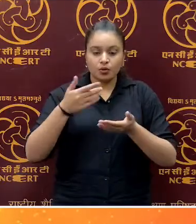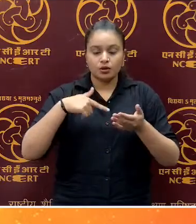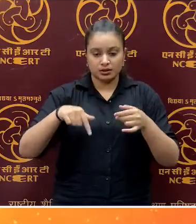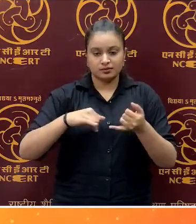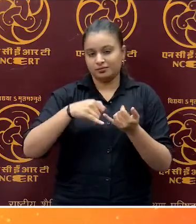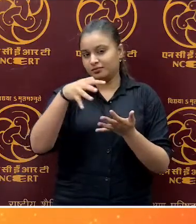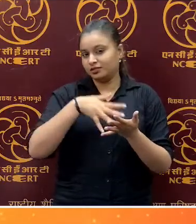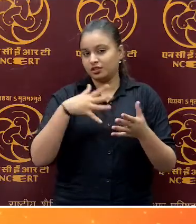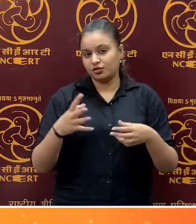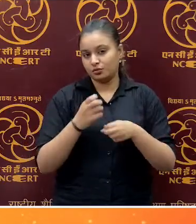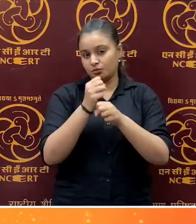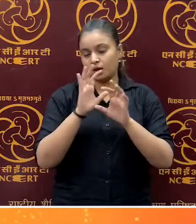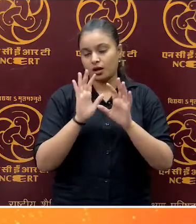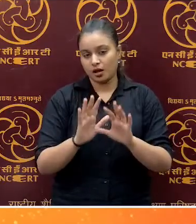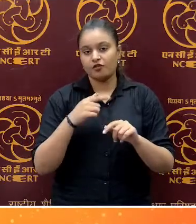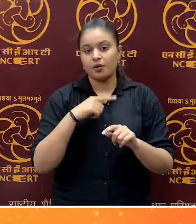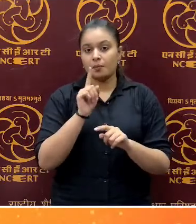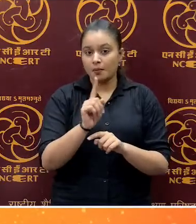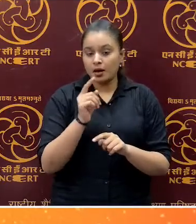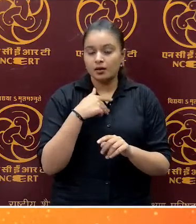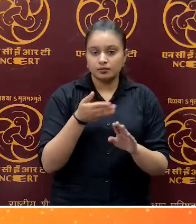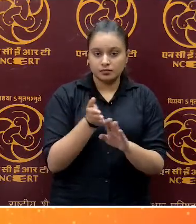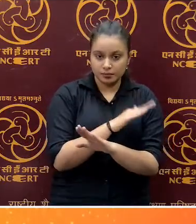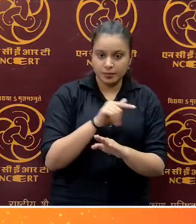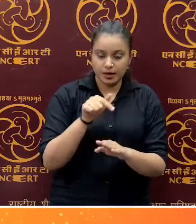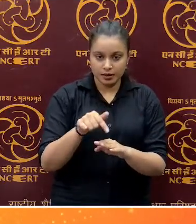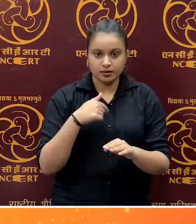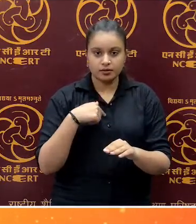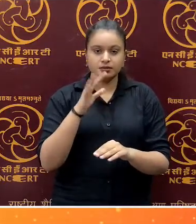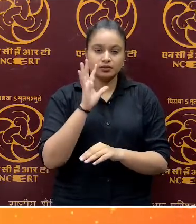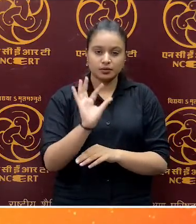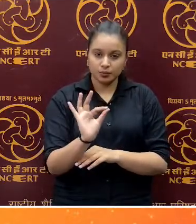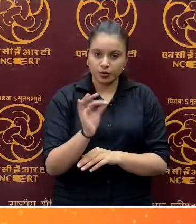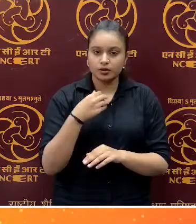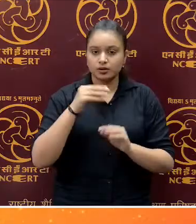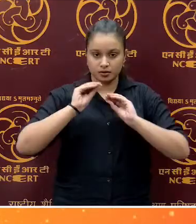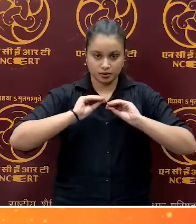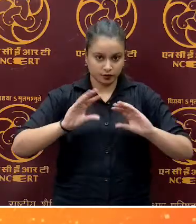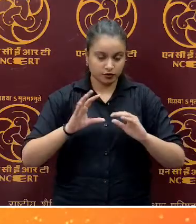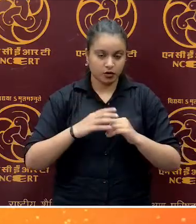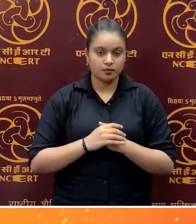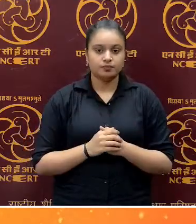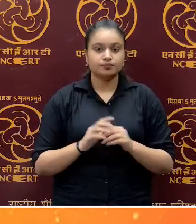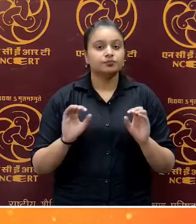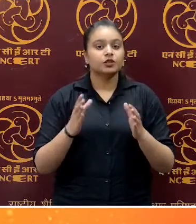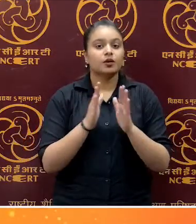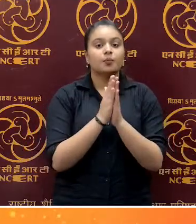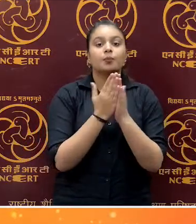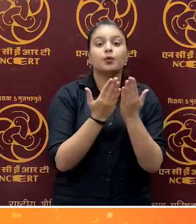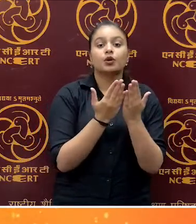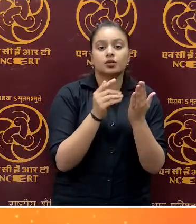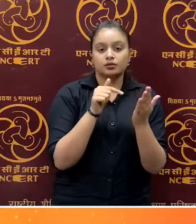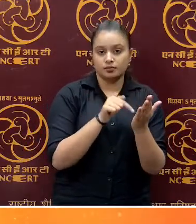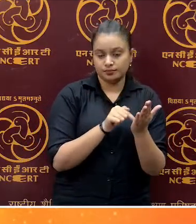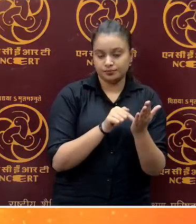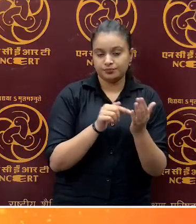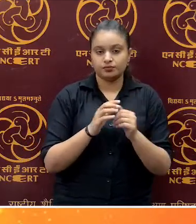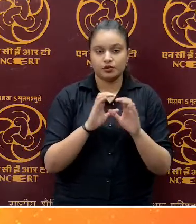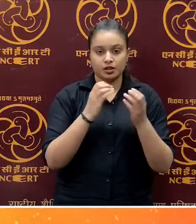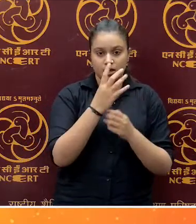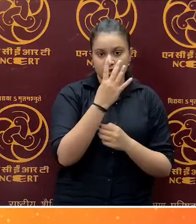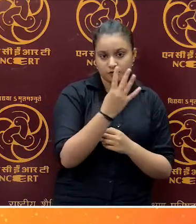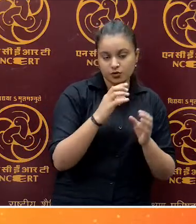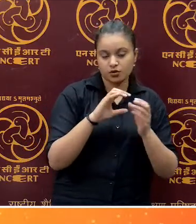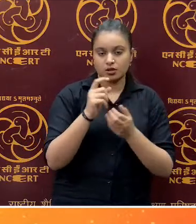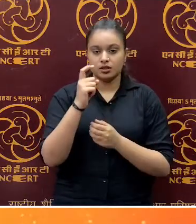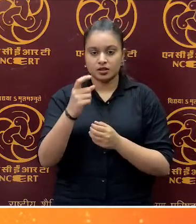up this session finally, but not before giving you some important informations. Let's start with textbooks first. So, textbooks for grade 4 and 7